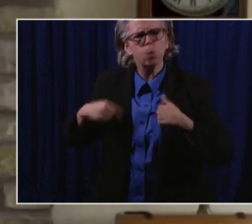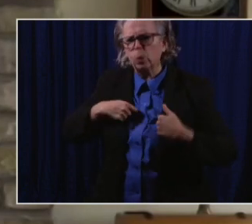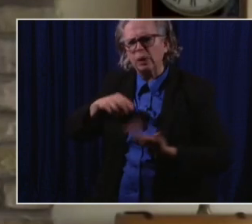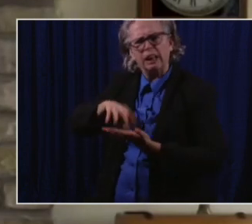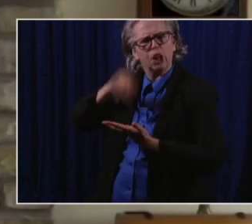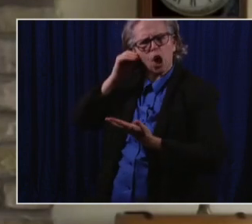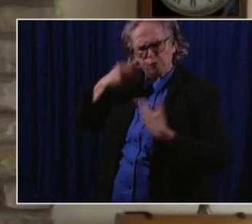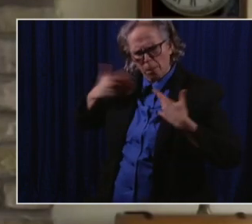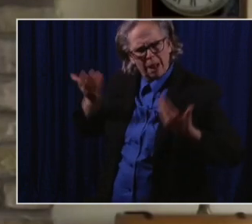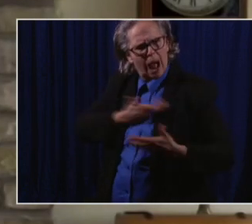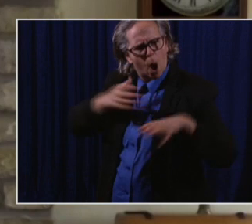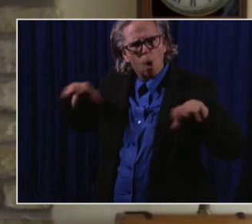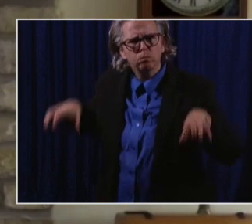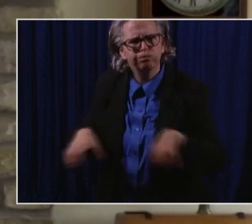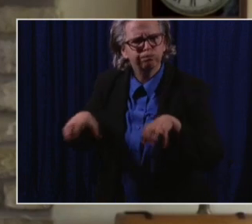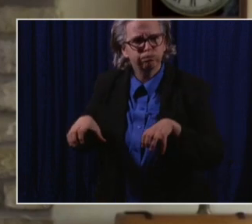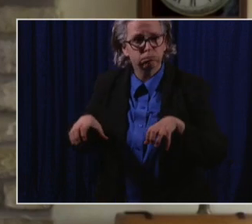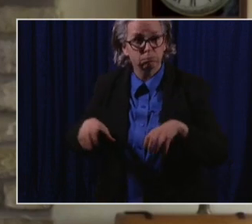Lady's illness?